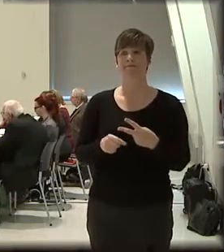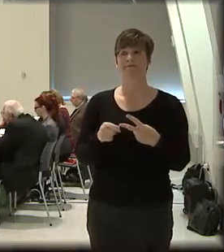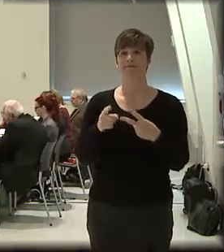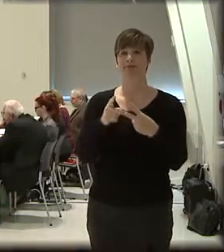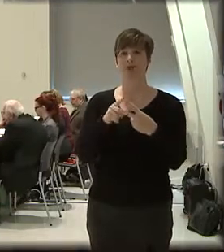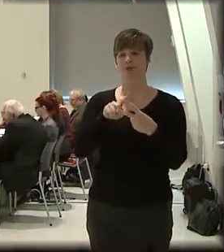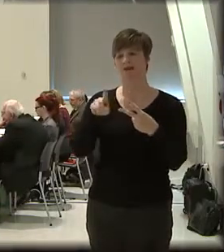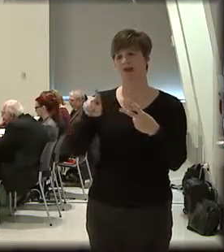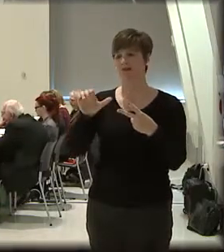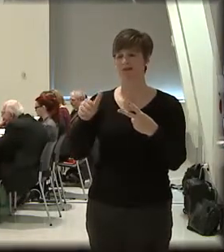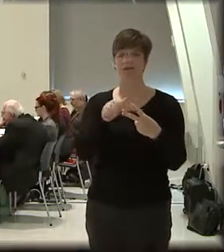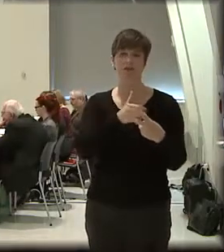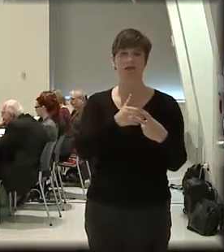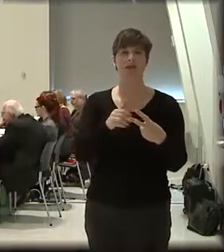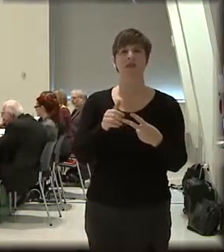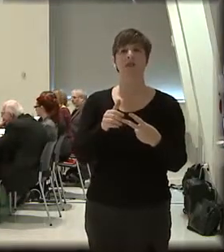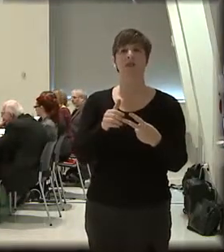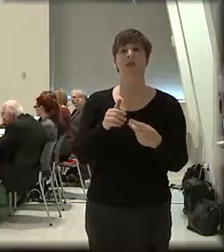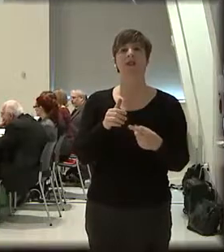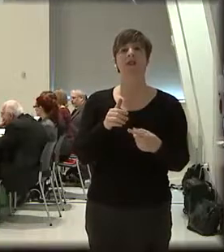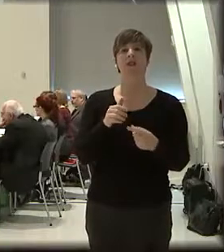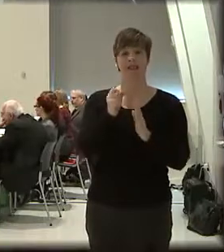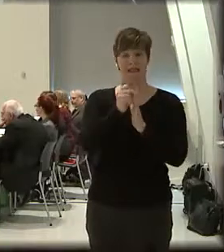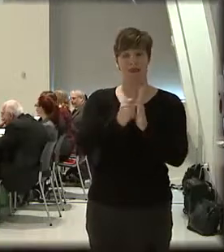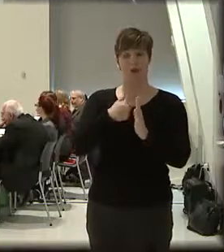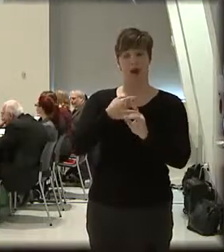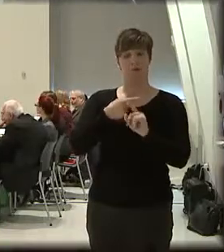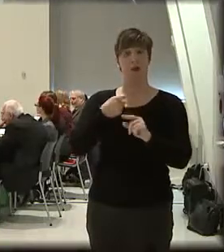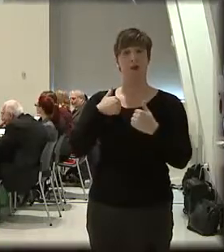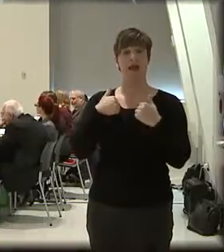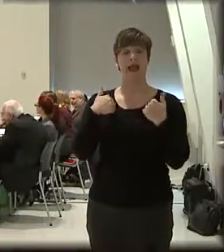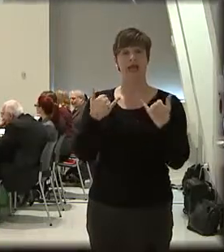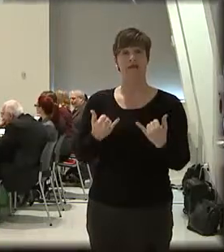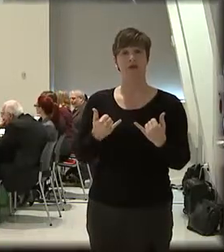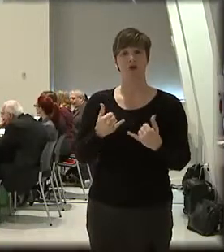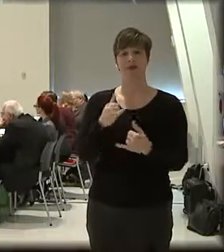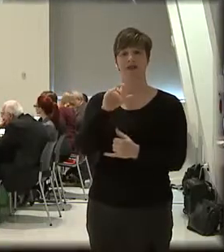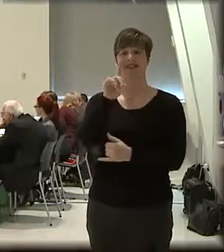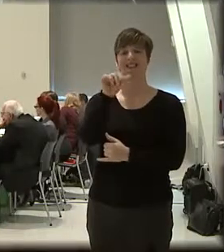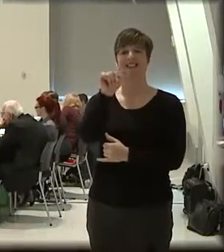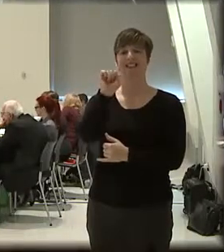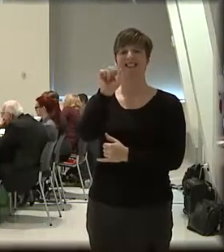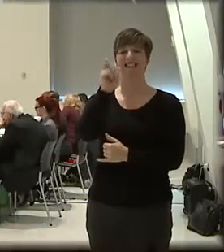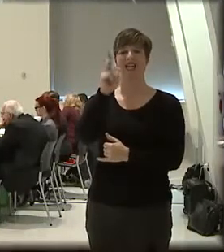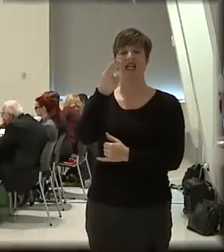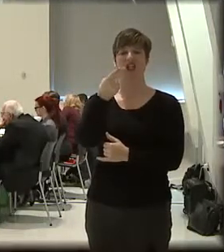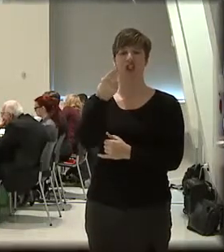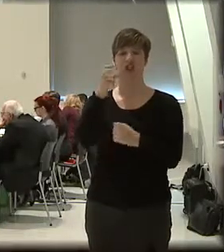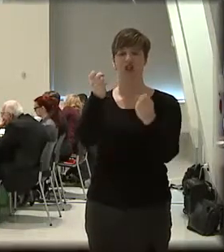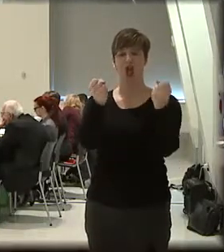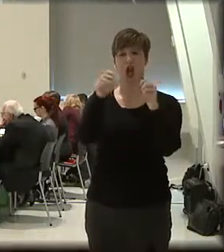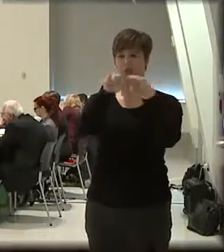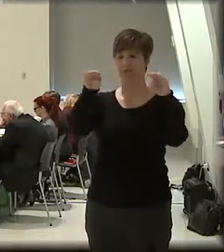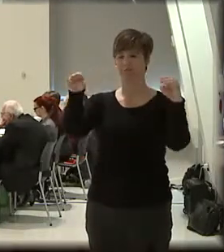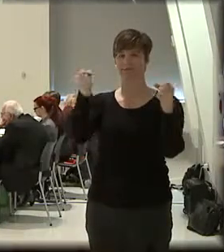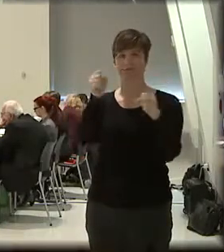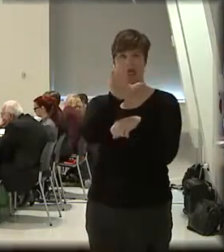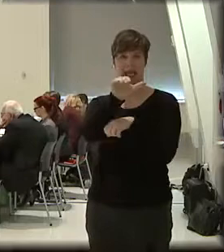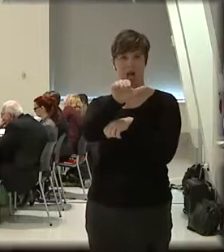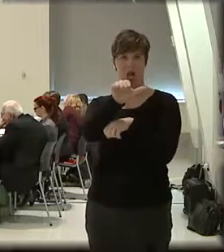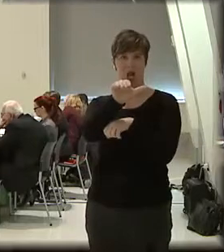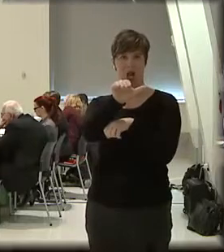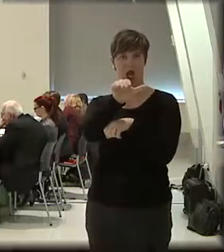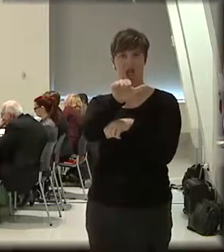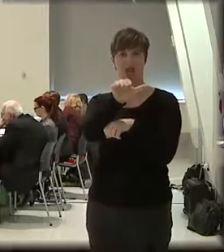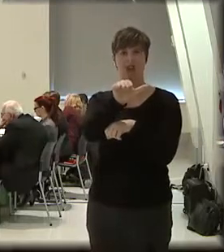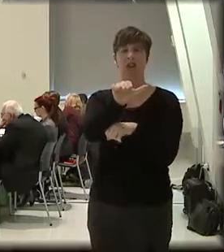veins. In the state where I'm from, we currently use dash cameras predominantly. There's some experimental